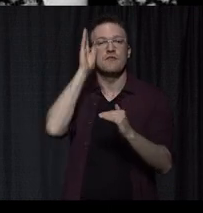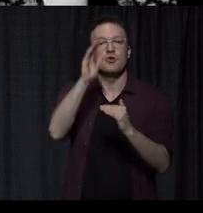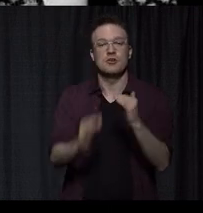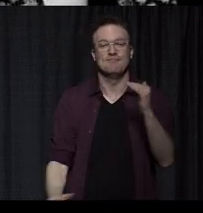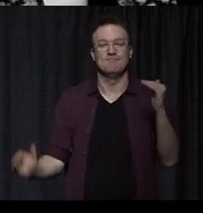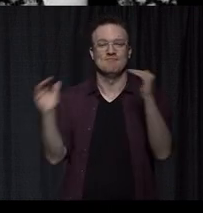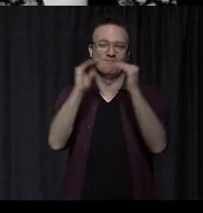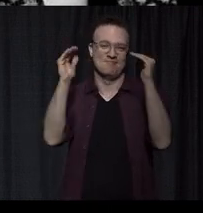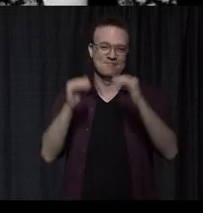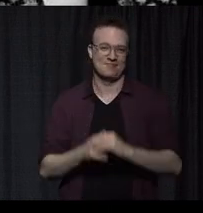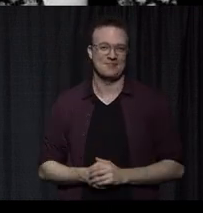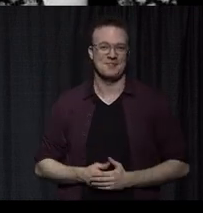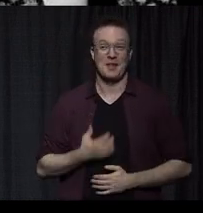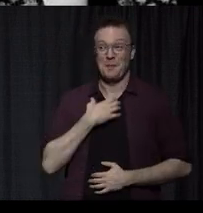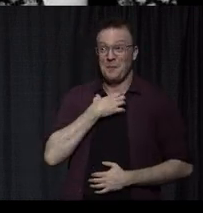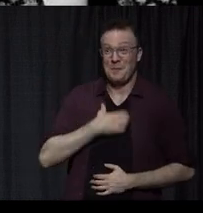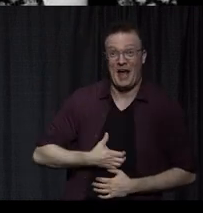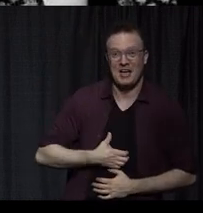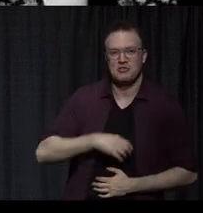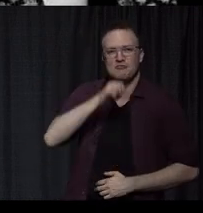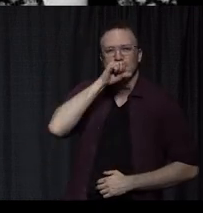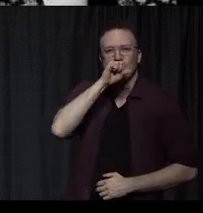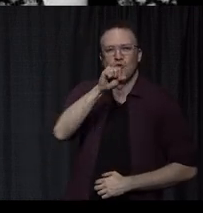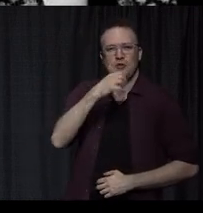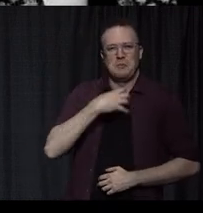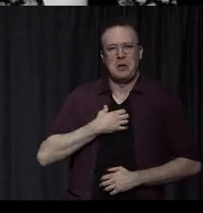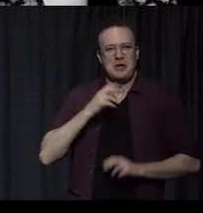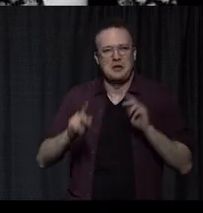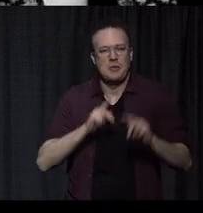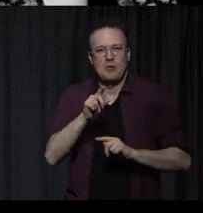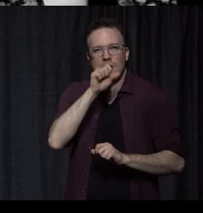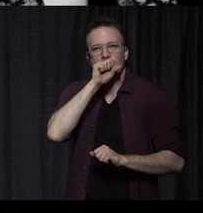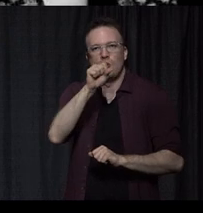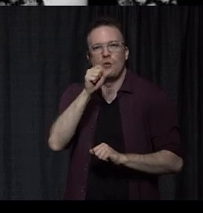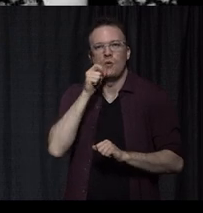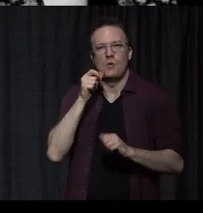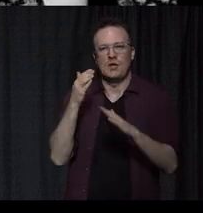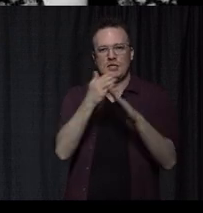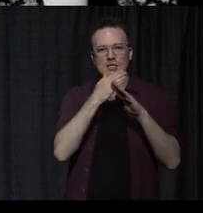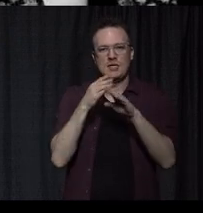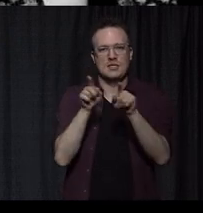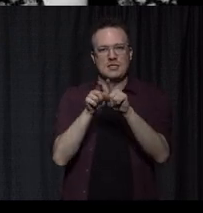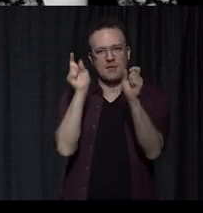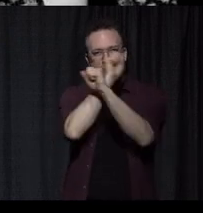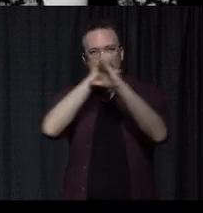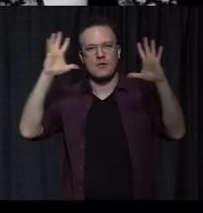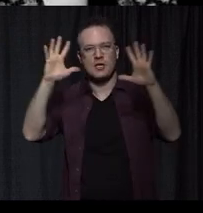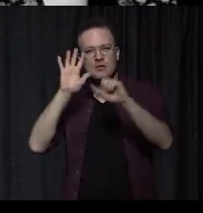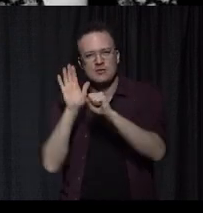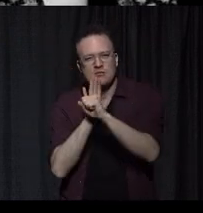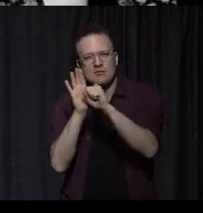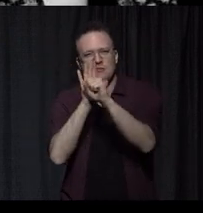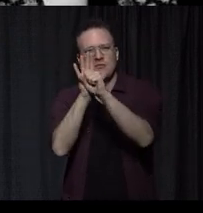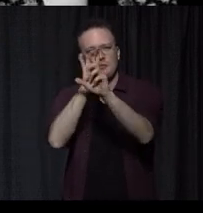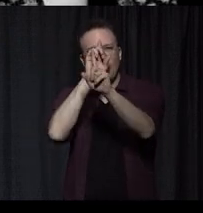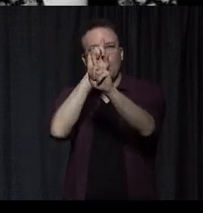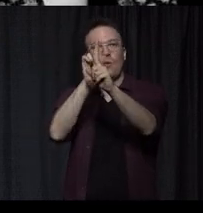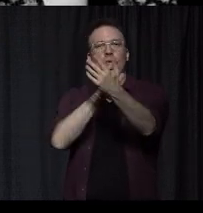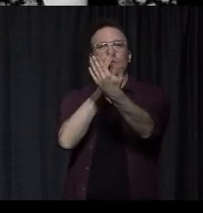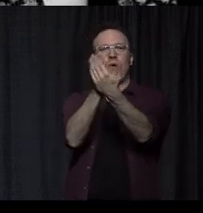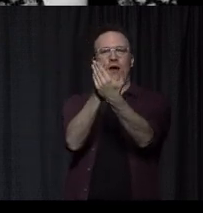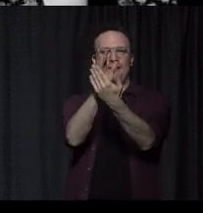love working with passion and passionate people who share this vision and keep working tirelessly to get